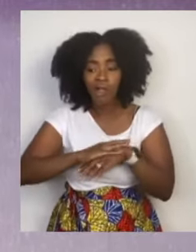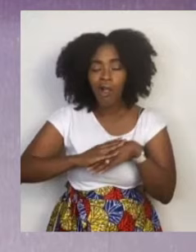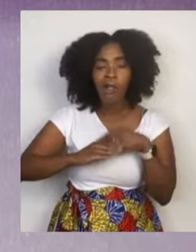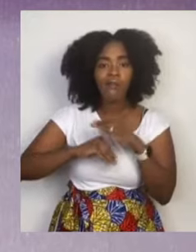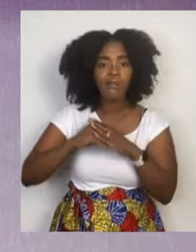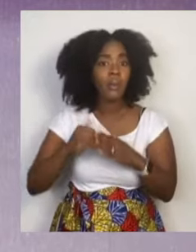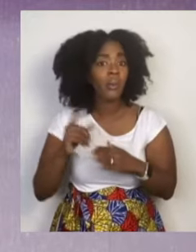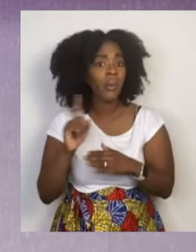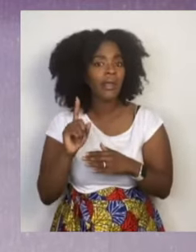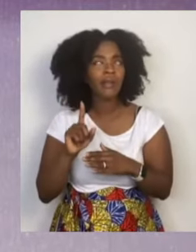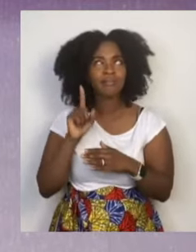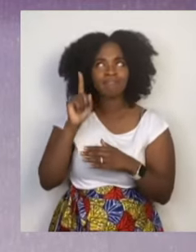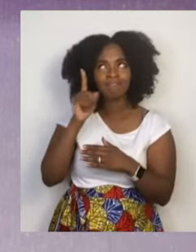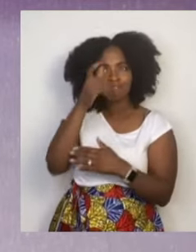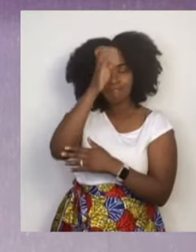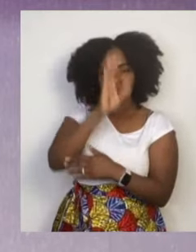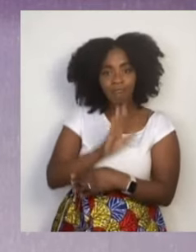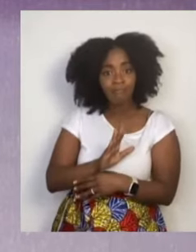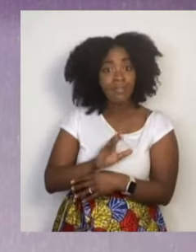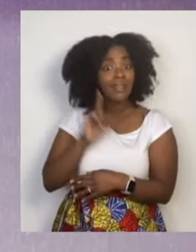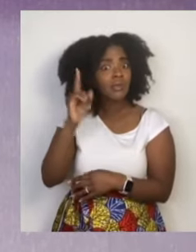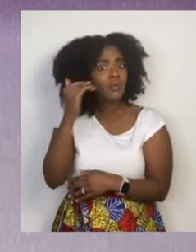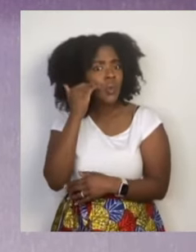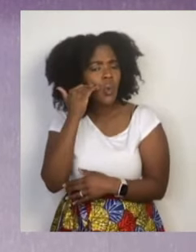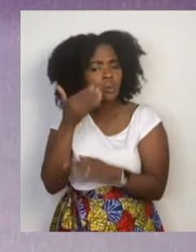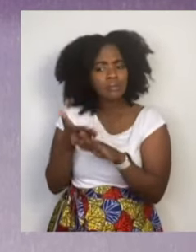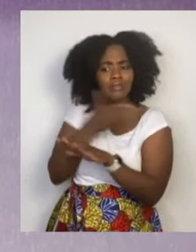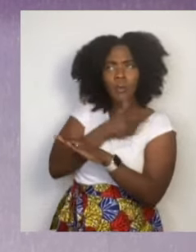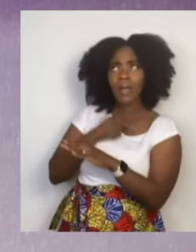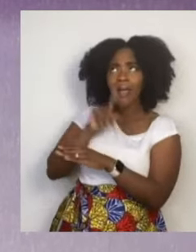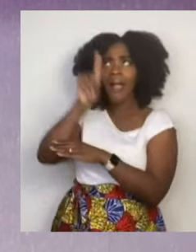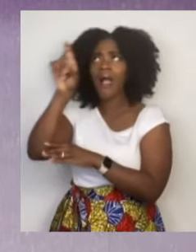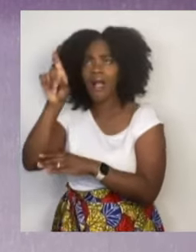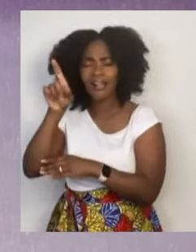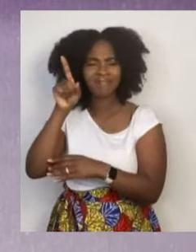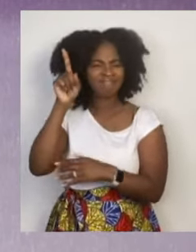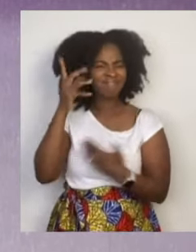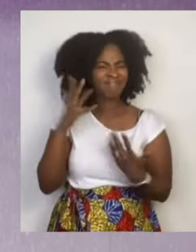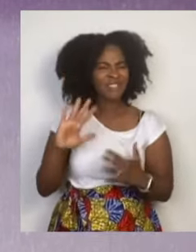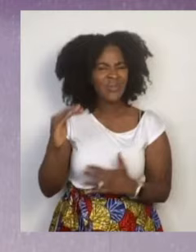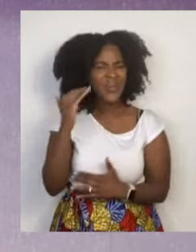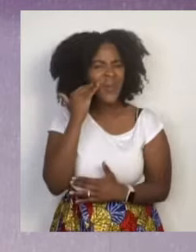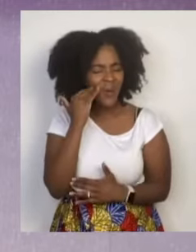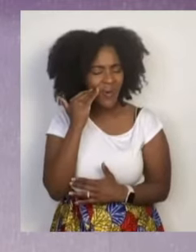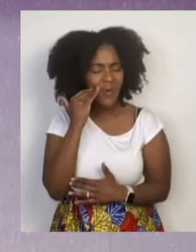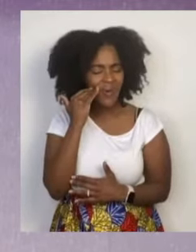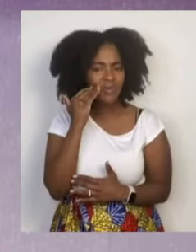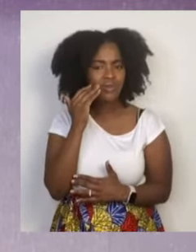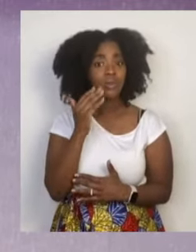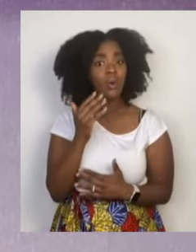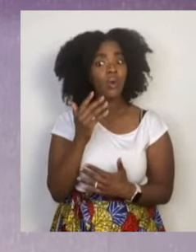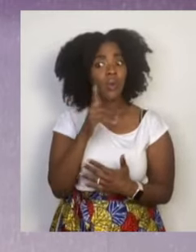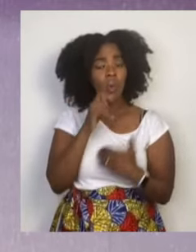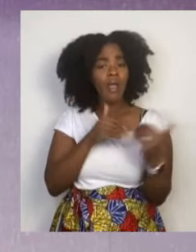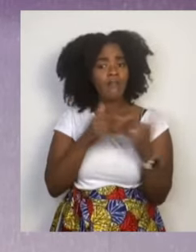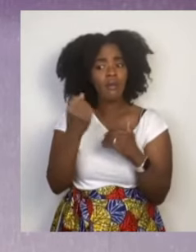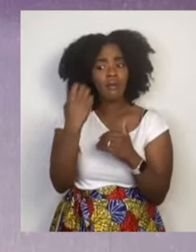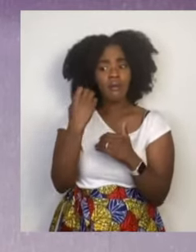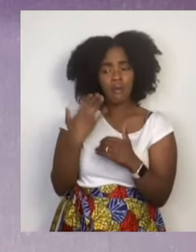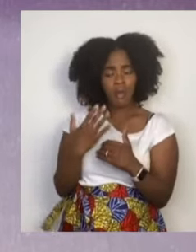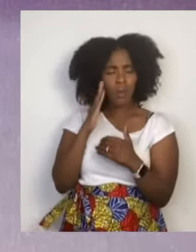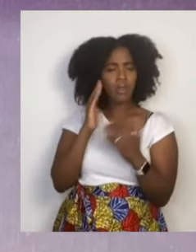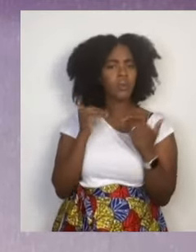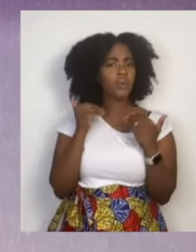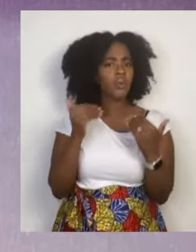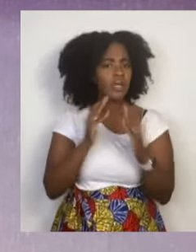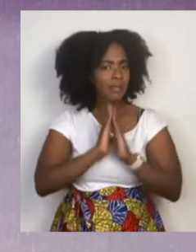even before we asked. So we're going to lift up the requests that have been made known, and we're going to lift up the requests that are